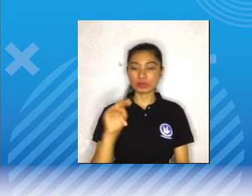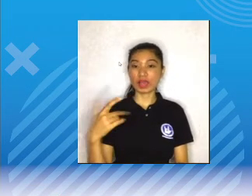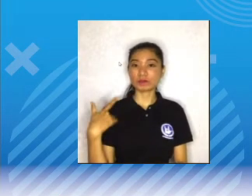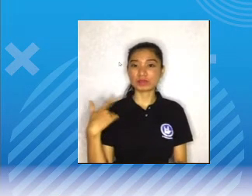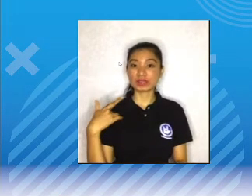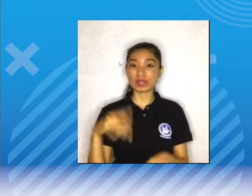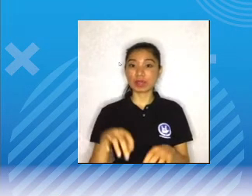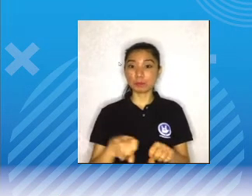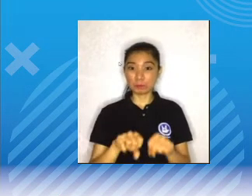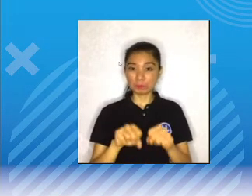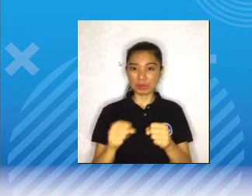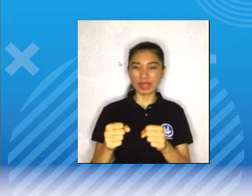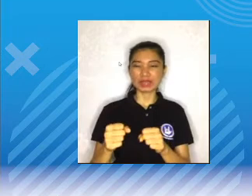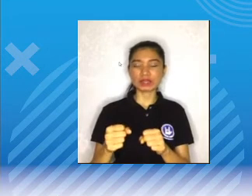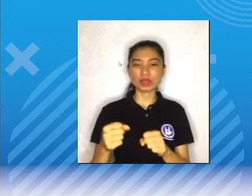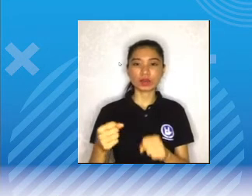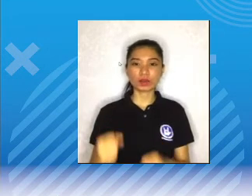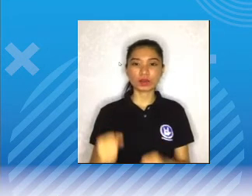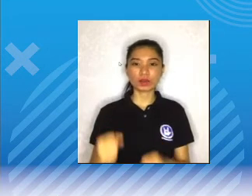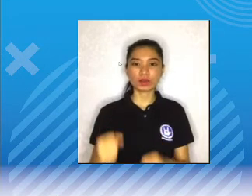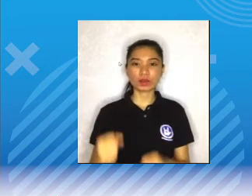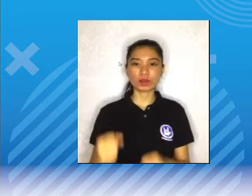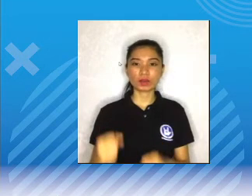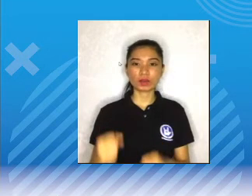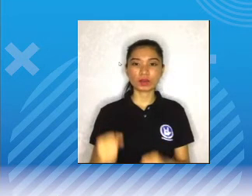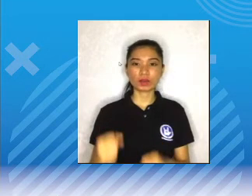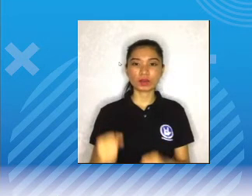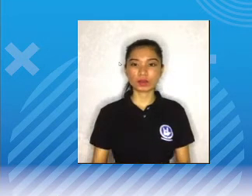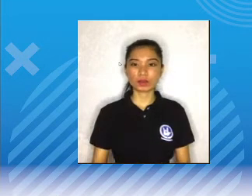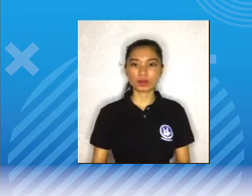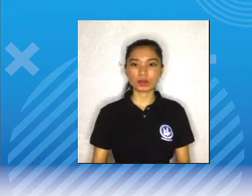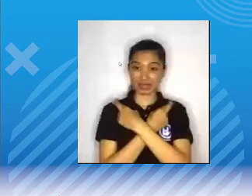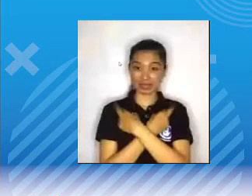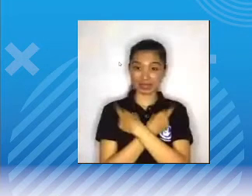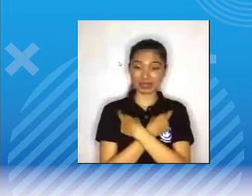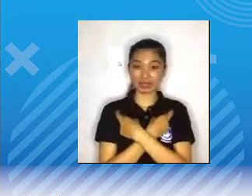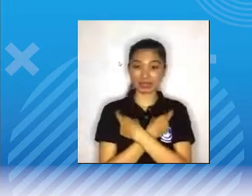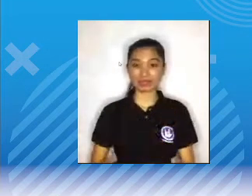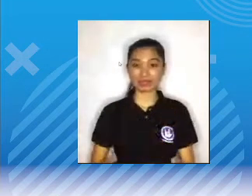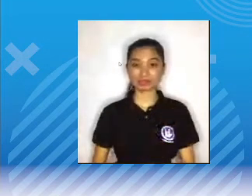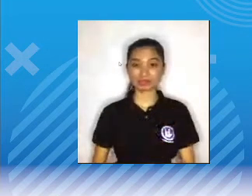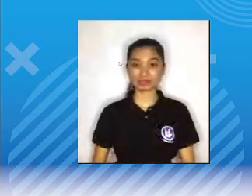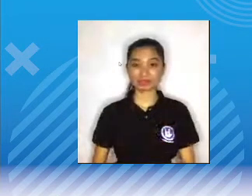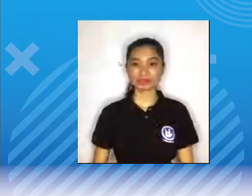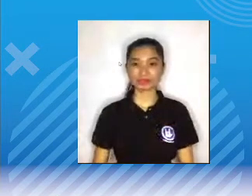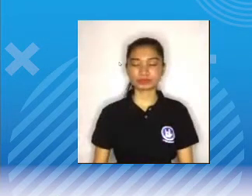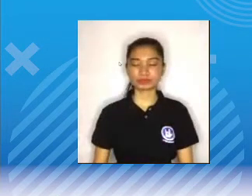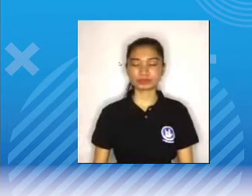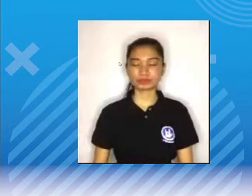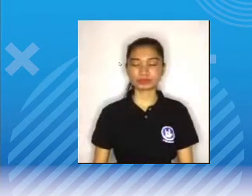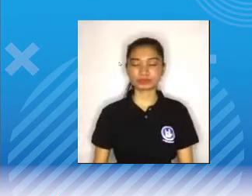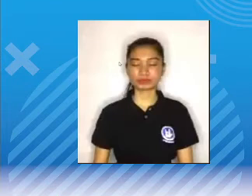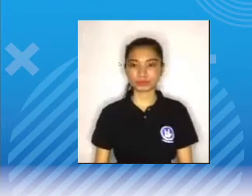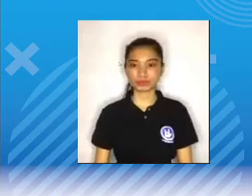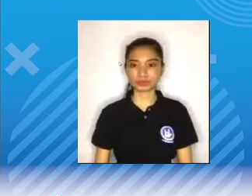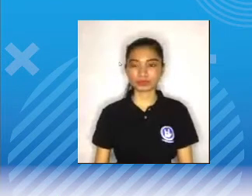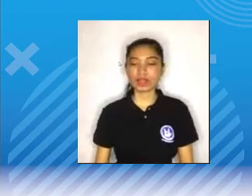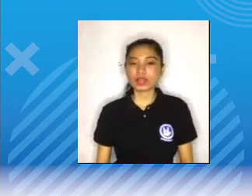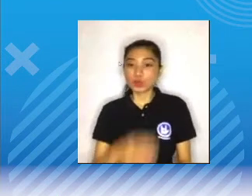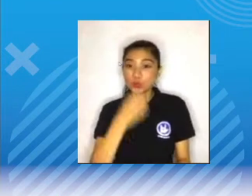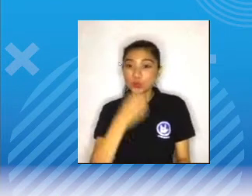Really take a screen time break to eat nutritious food, to take a nap,